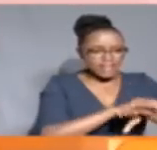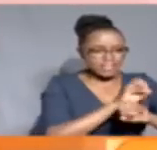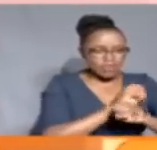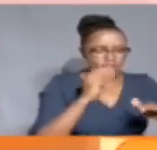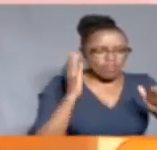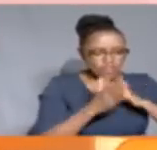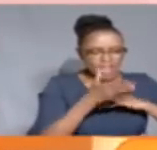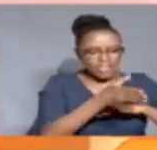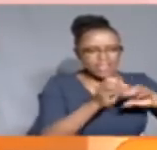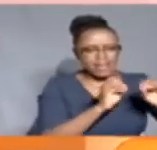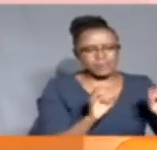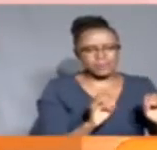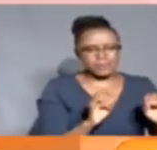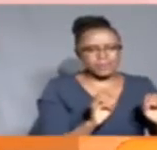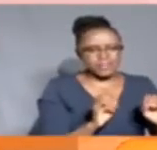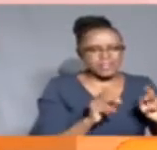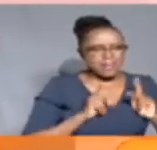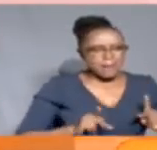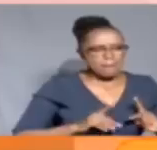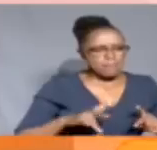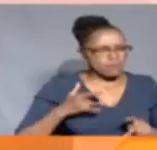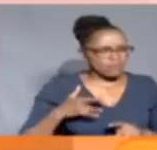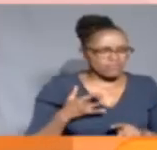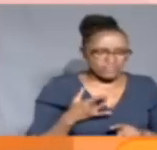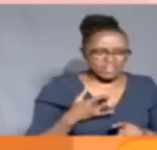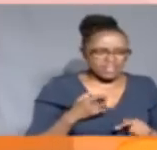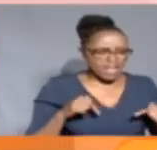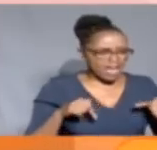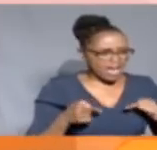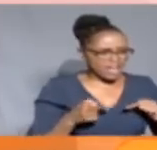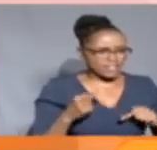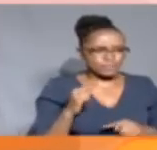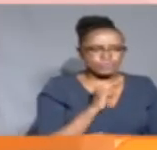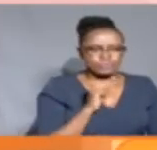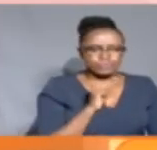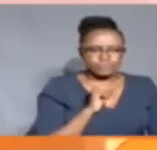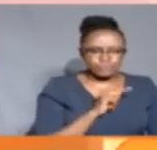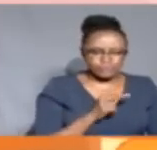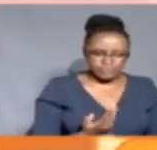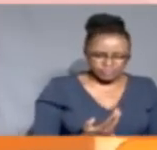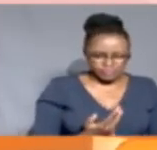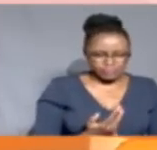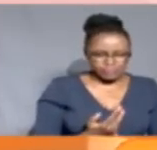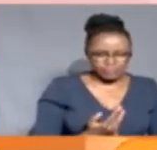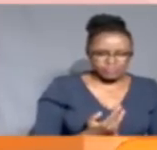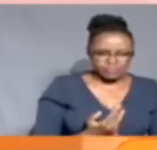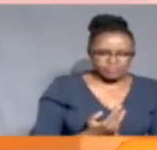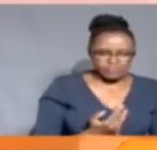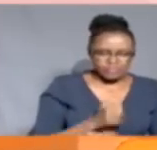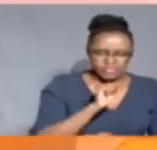file is not there, and people really get hurt. Frustrates the process, and yes, someone's life is, you know, moving on, and they